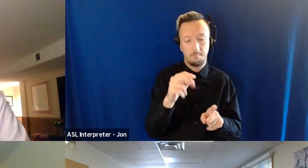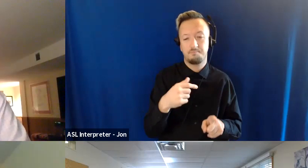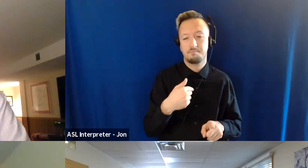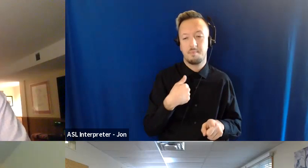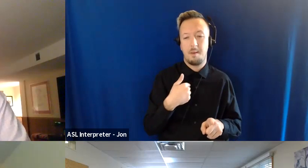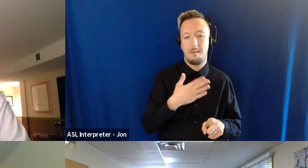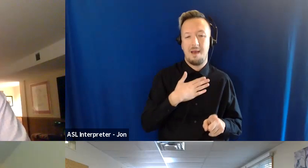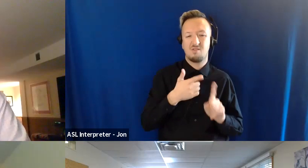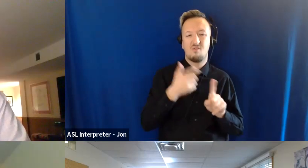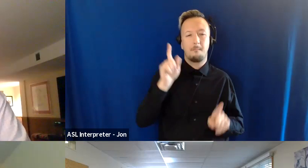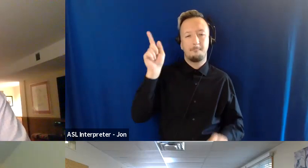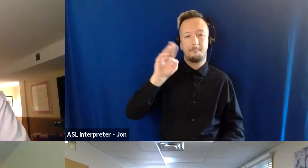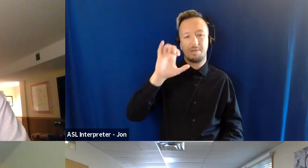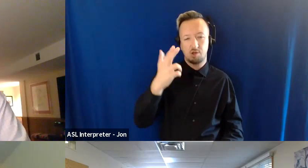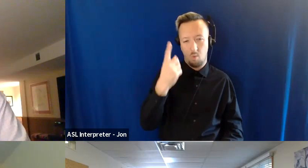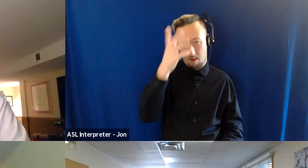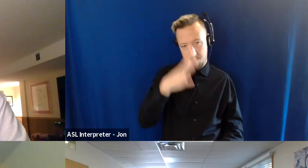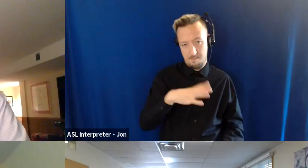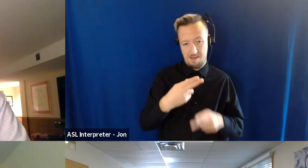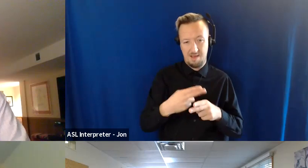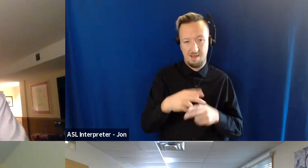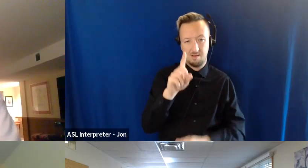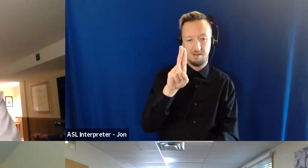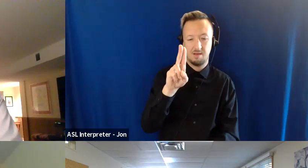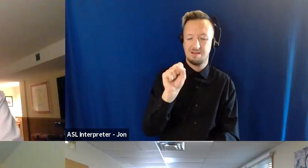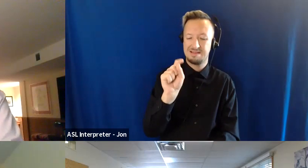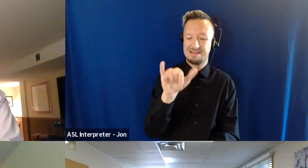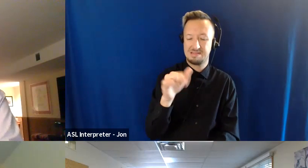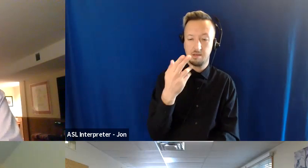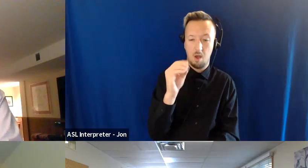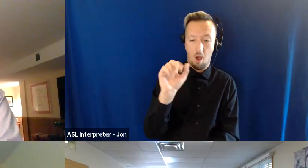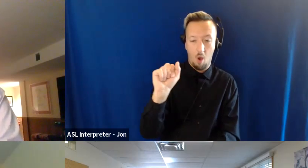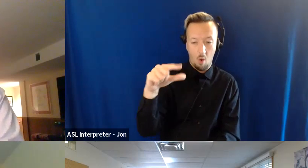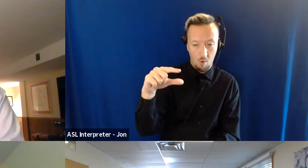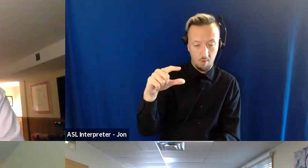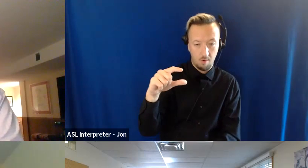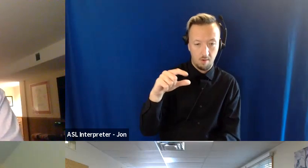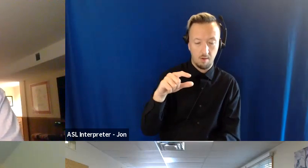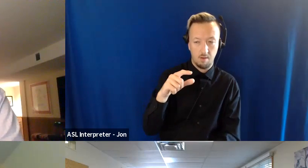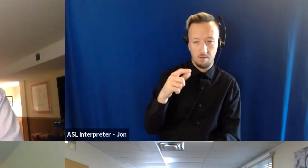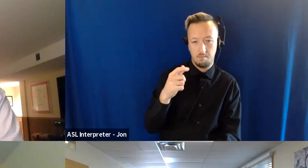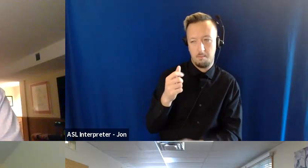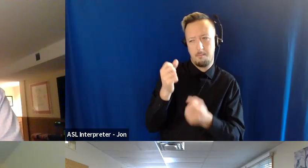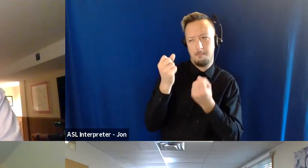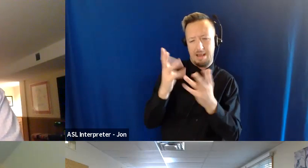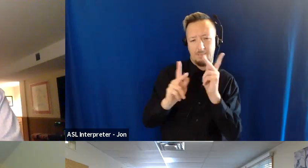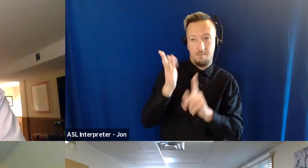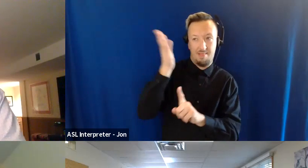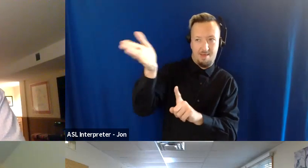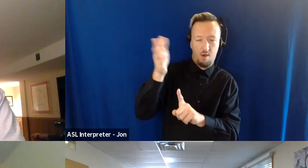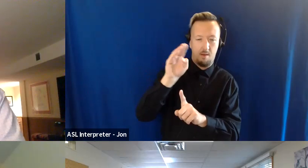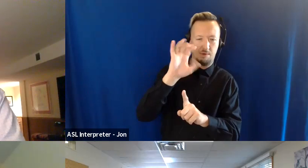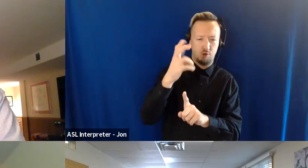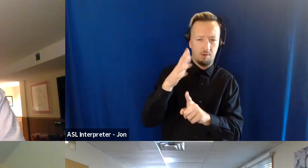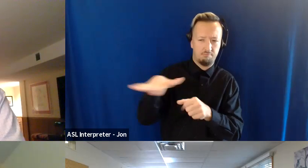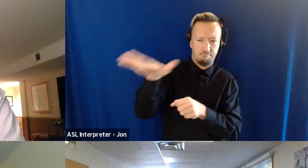back in Michigan. There was a gentleman by the name of Dusty Hogue. Ian knows, and most people in Michigan in the disability rights